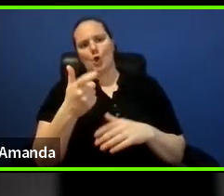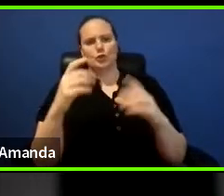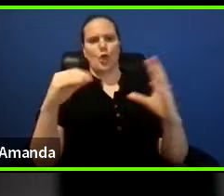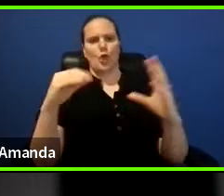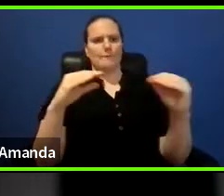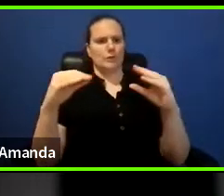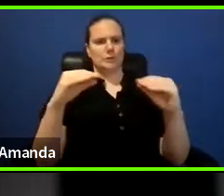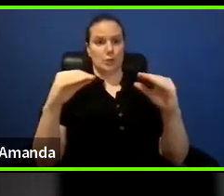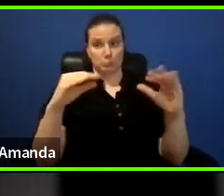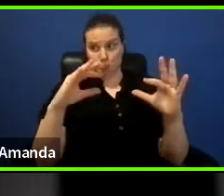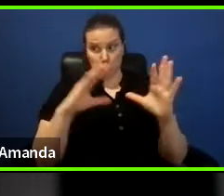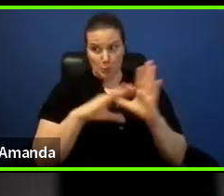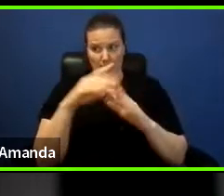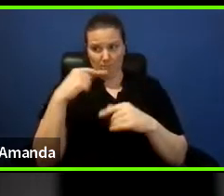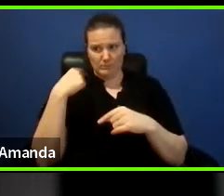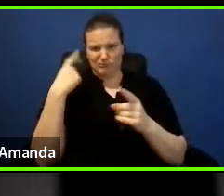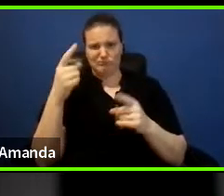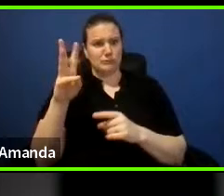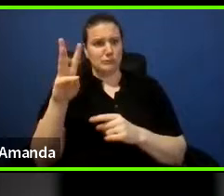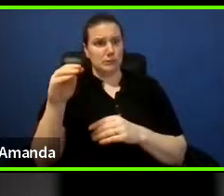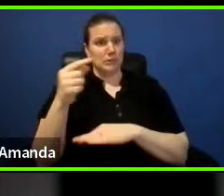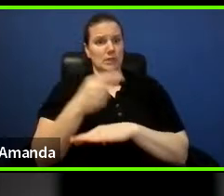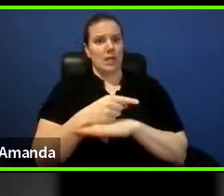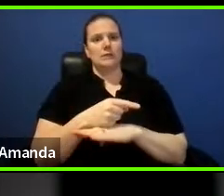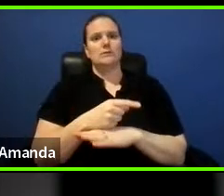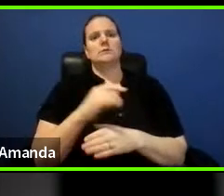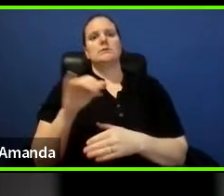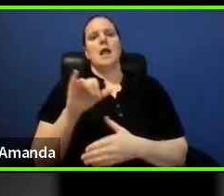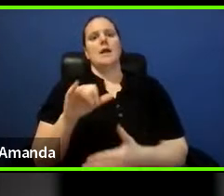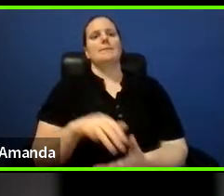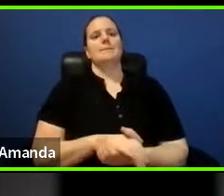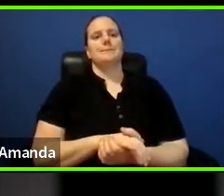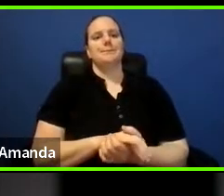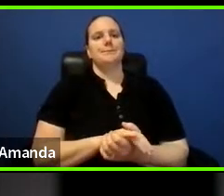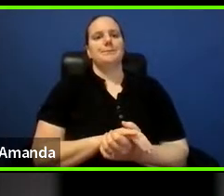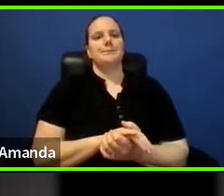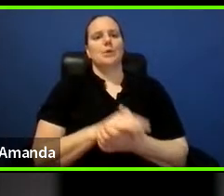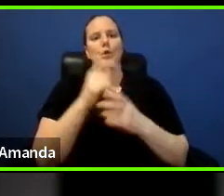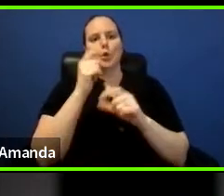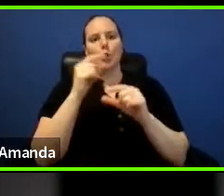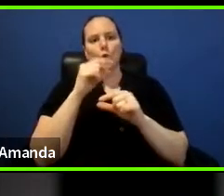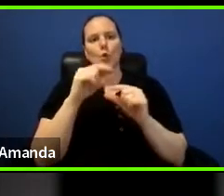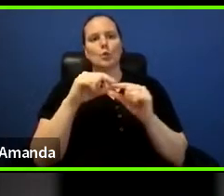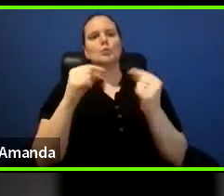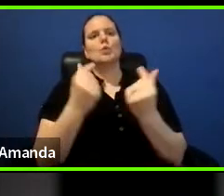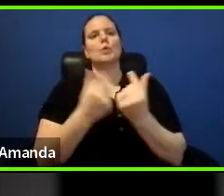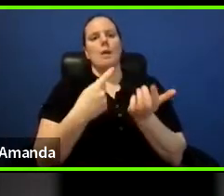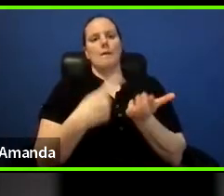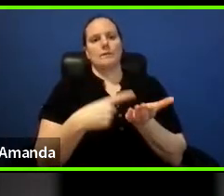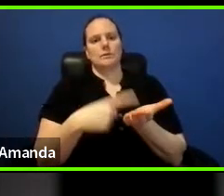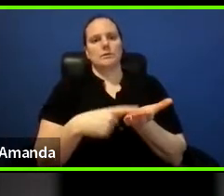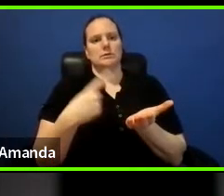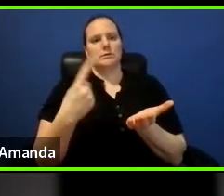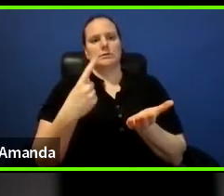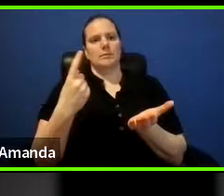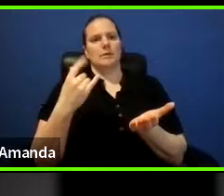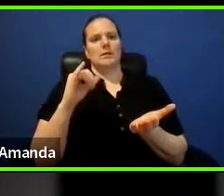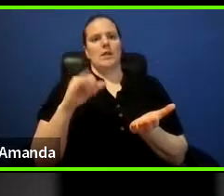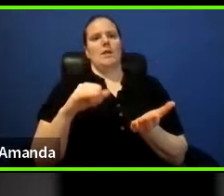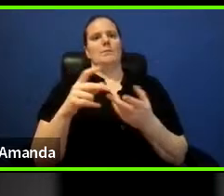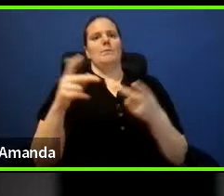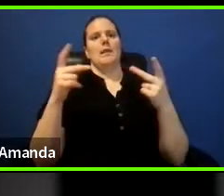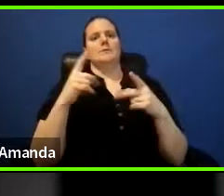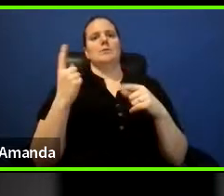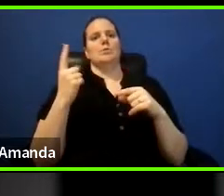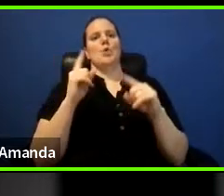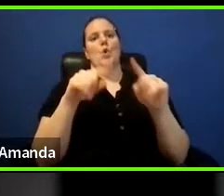conversation develop over the 60 days. So some kind of like a Google group conversation or some sort of place where somebody could